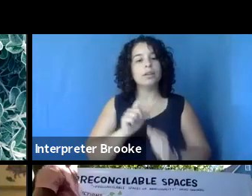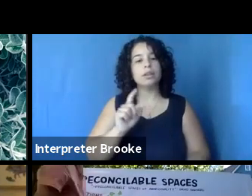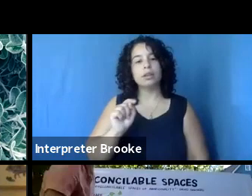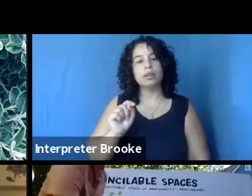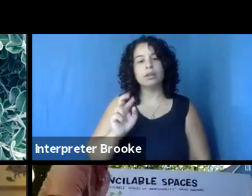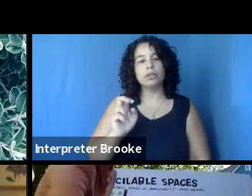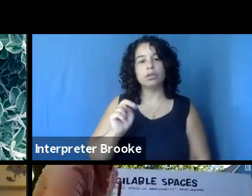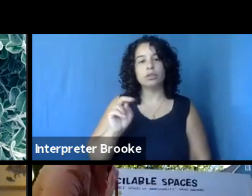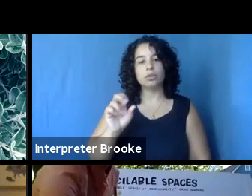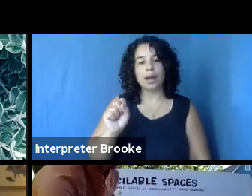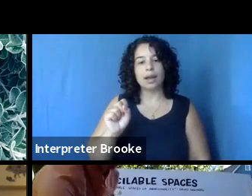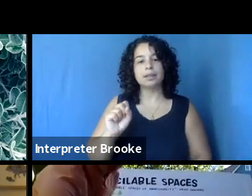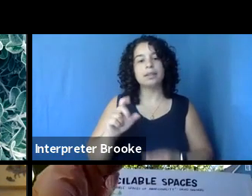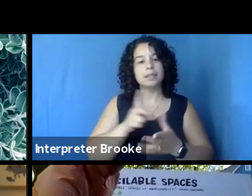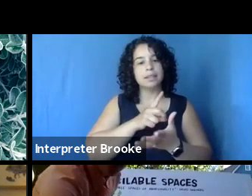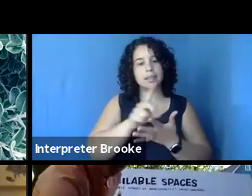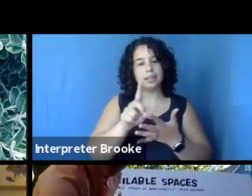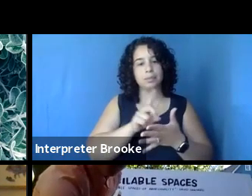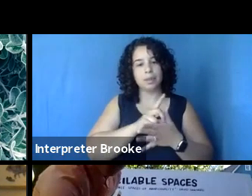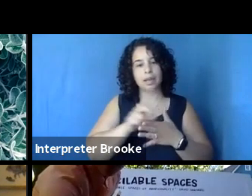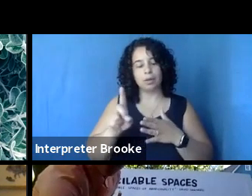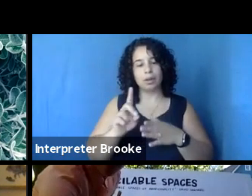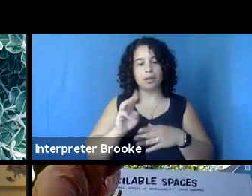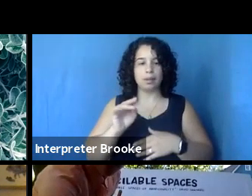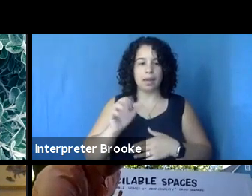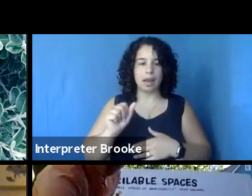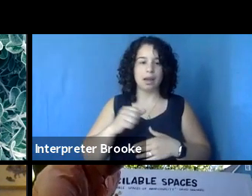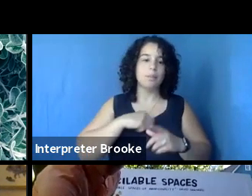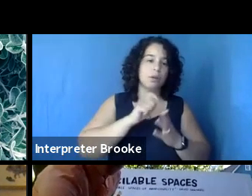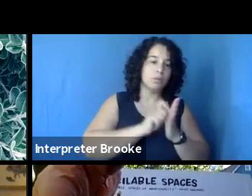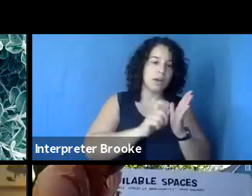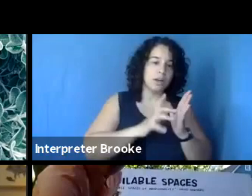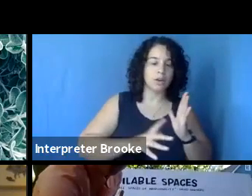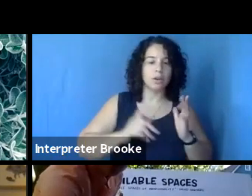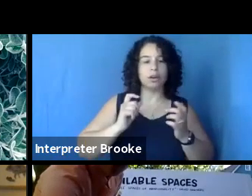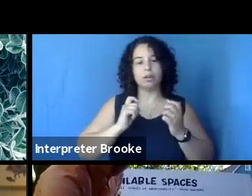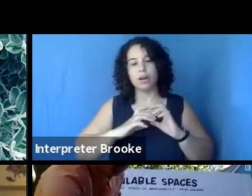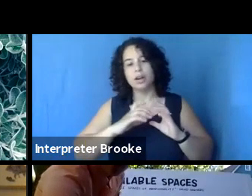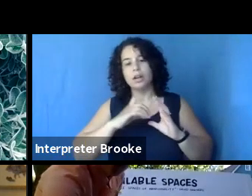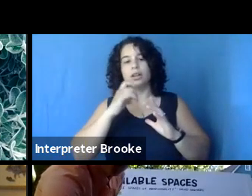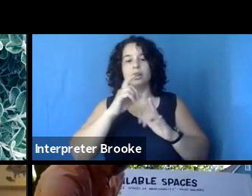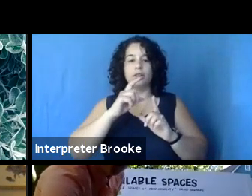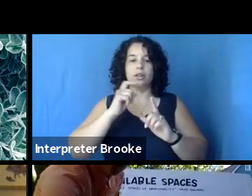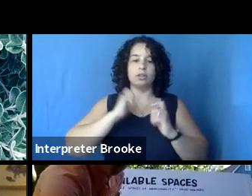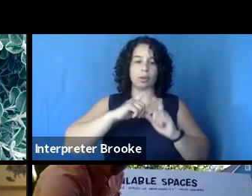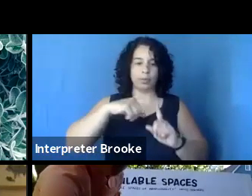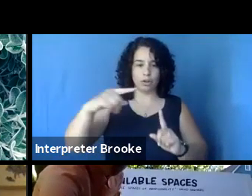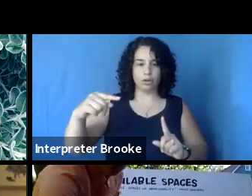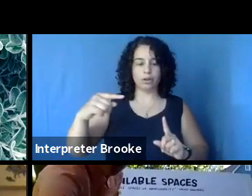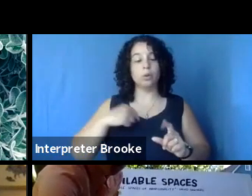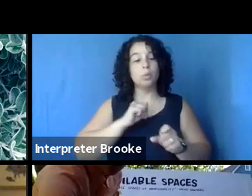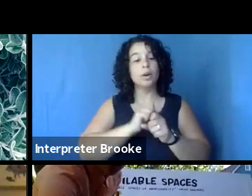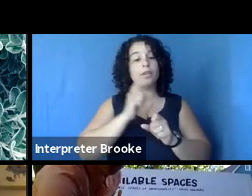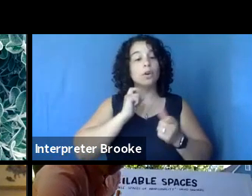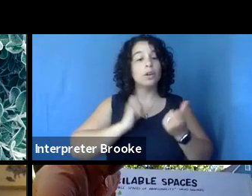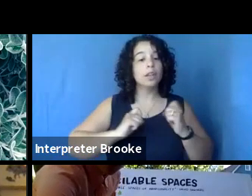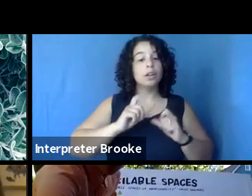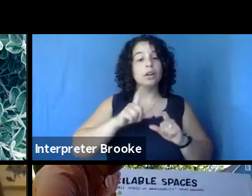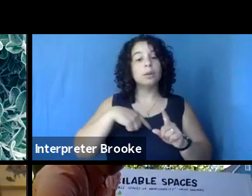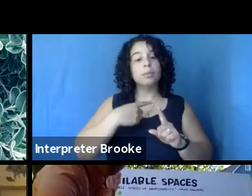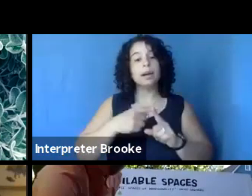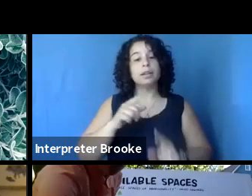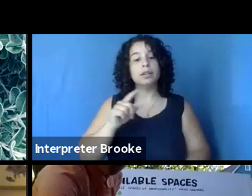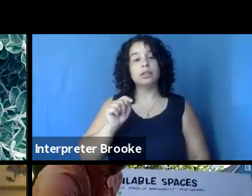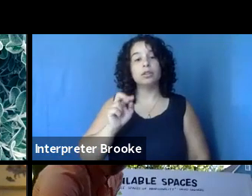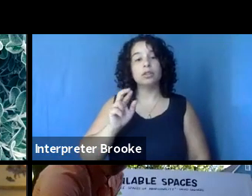sound designer, a performer, a writer, a dramaturg, a director, working in theater and in transgressive